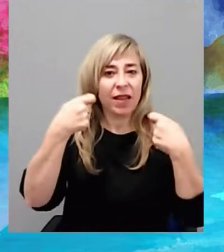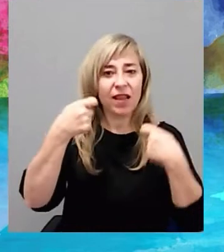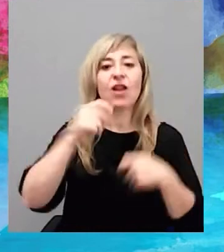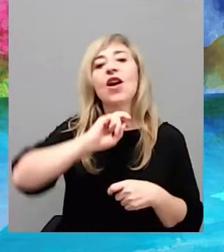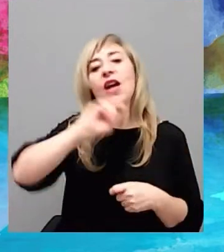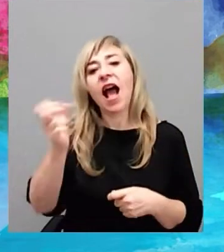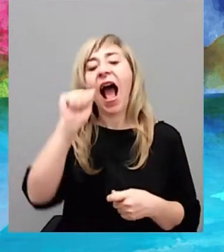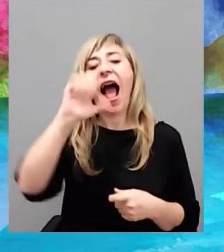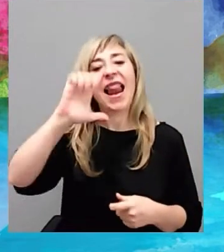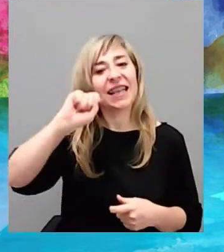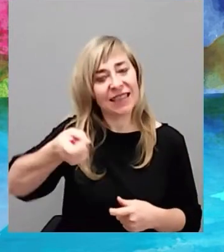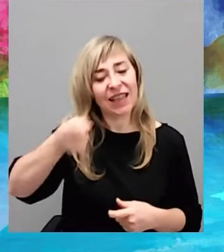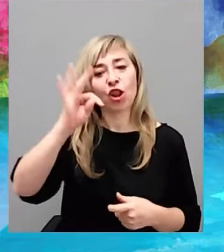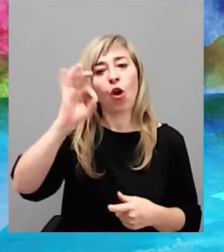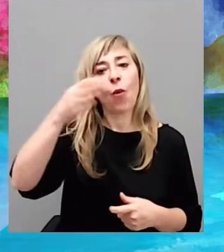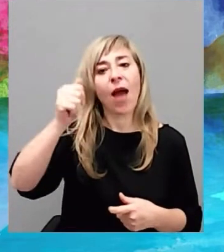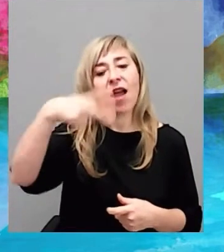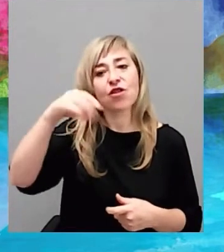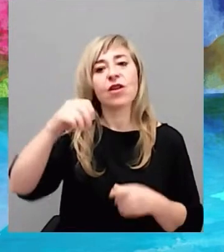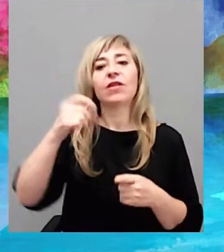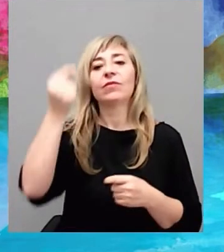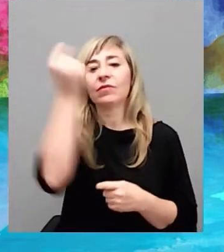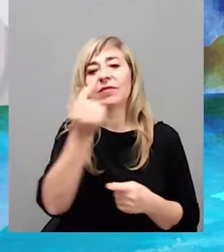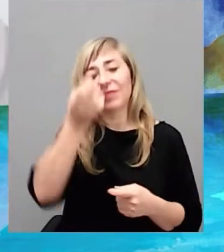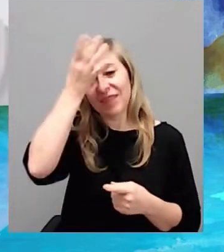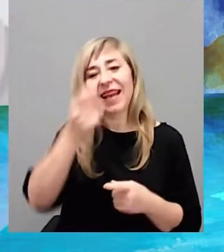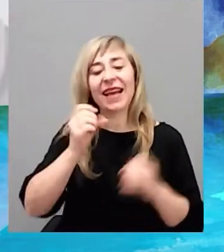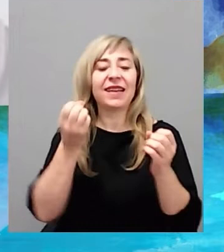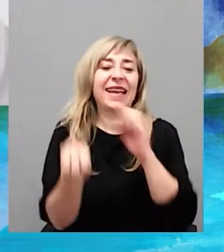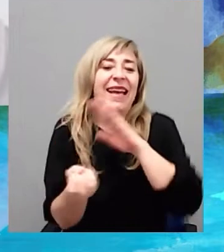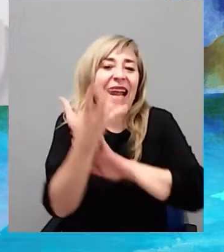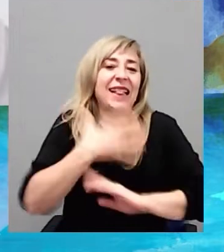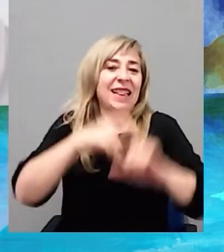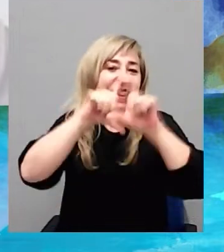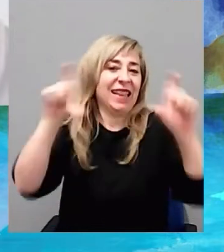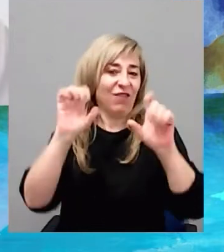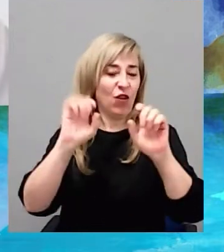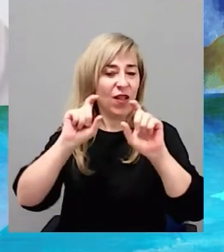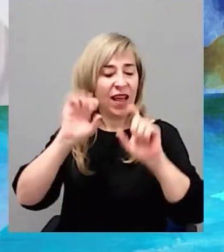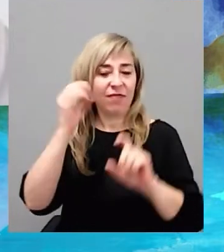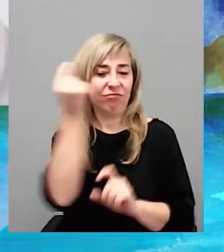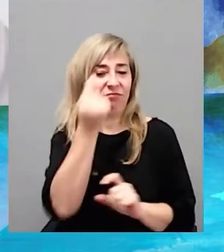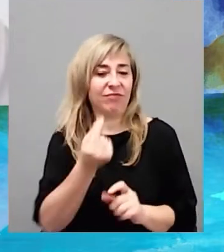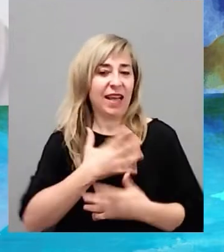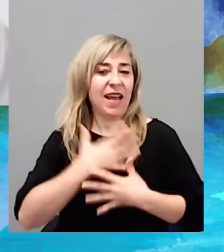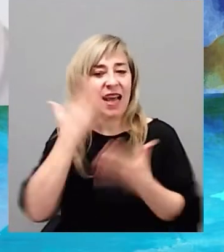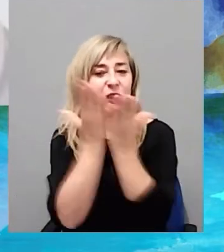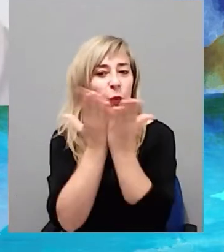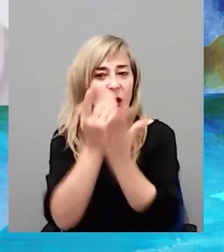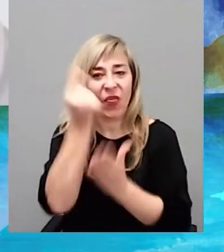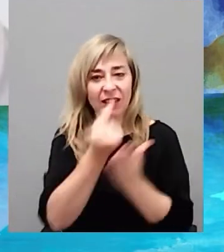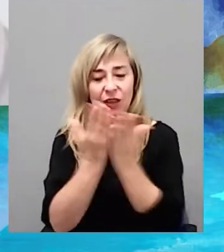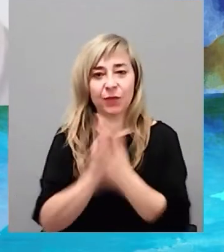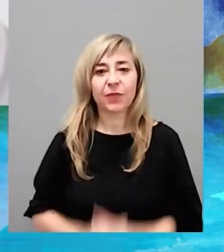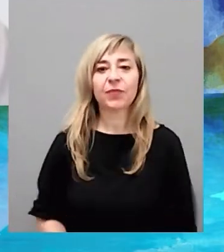Studio. The reason to discuss smart cities from a universal design perspective is that